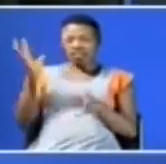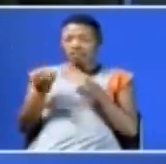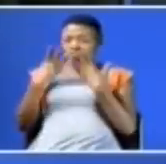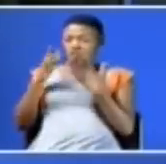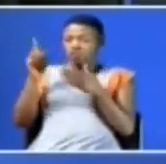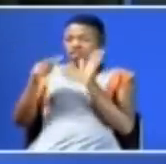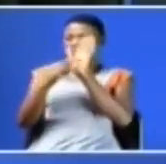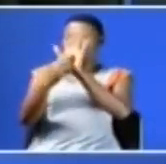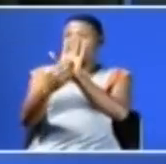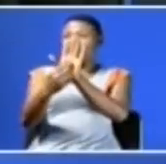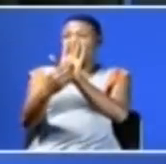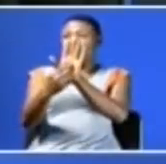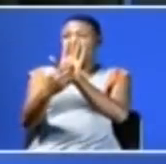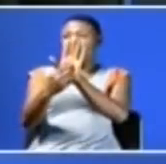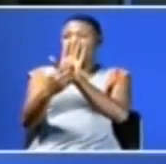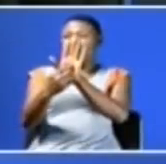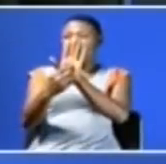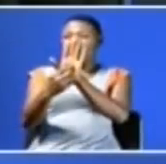revealed that there was,